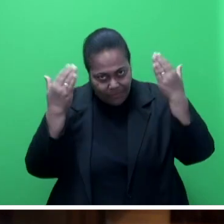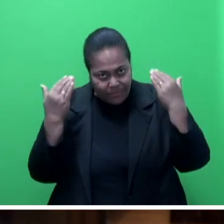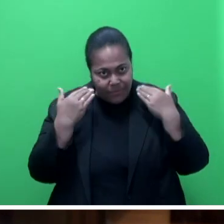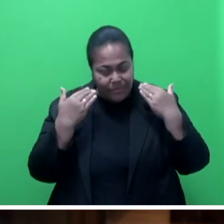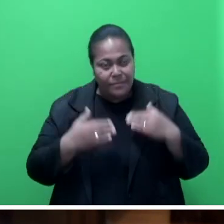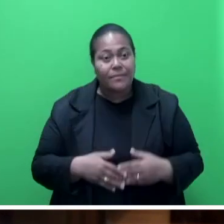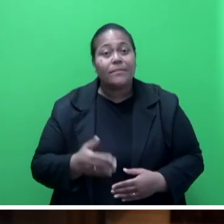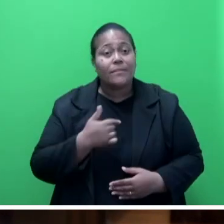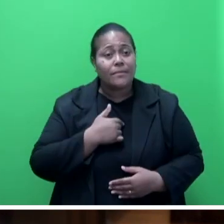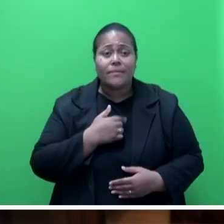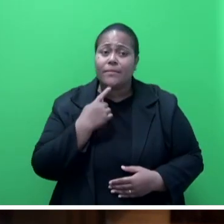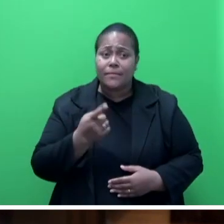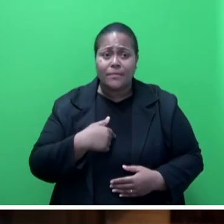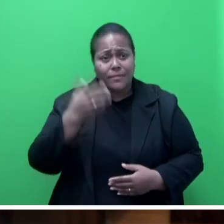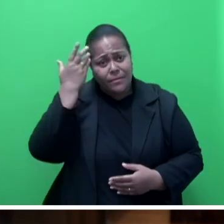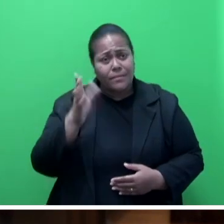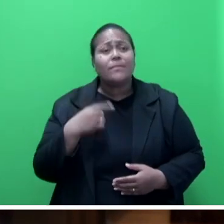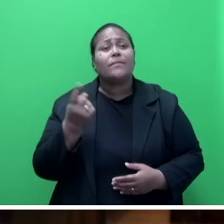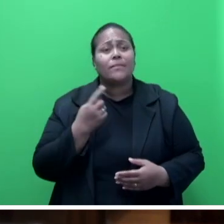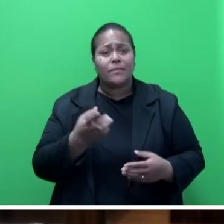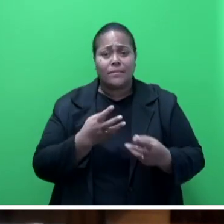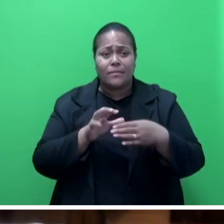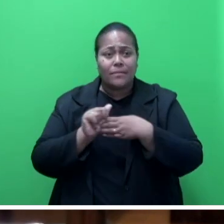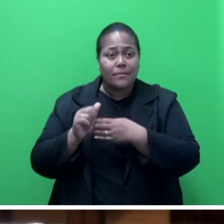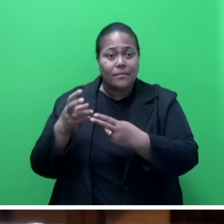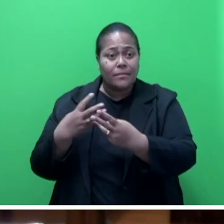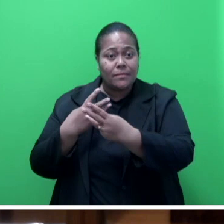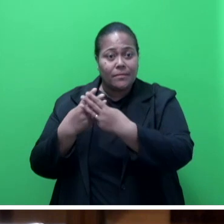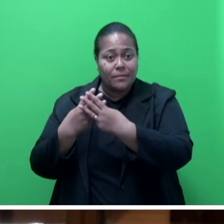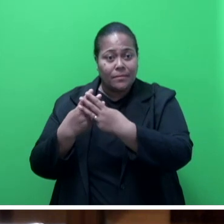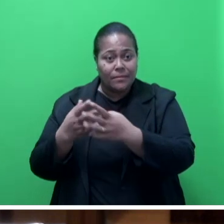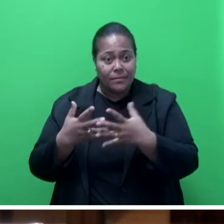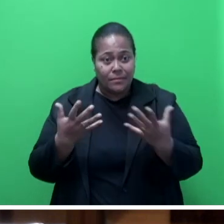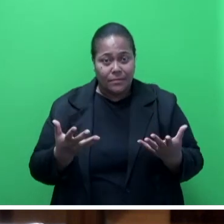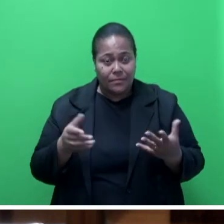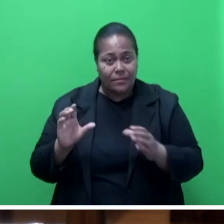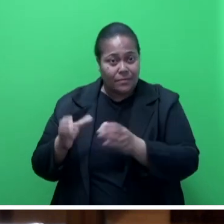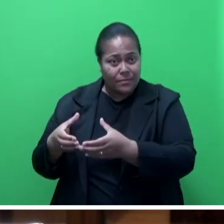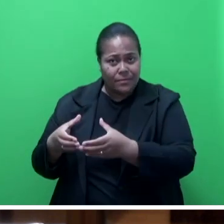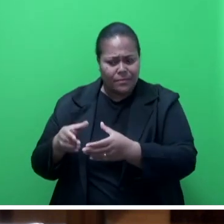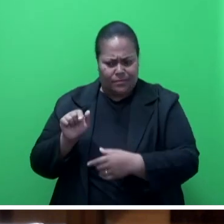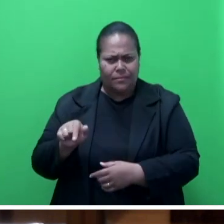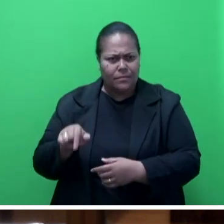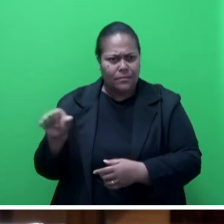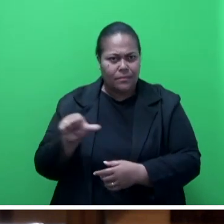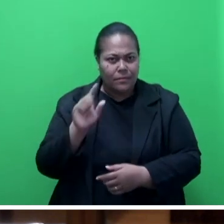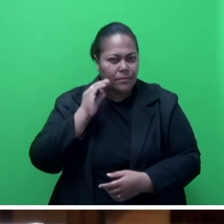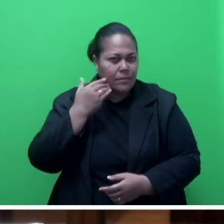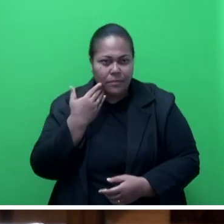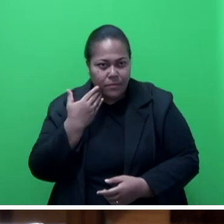But as I said, I still don't know who's leading Sodelpa right now. But they should be embarrassed to have